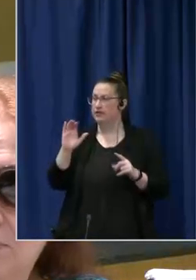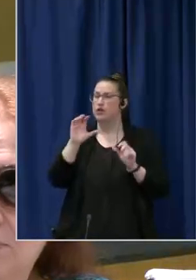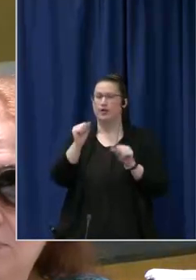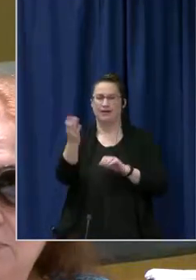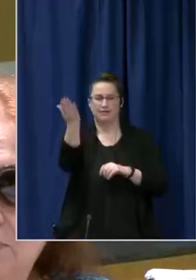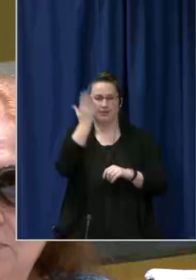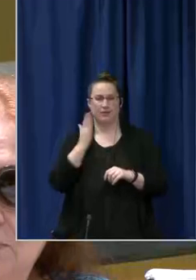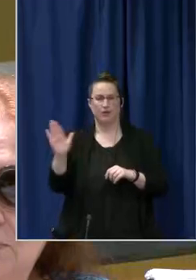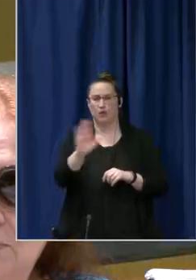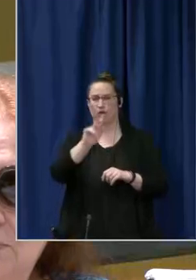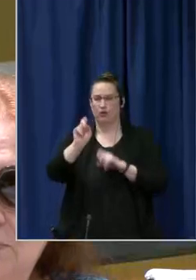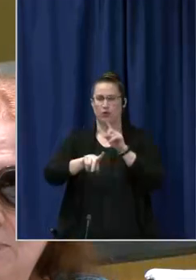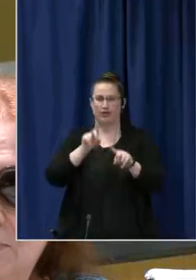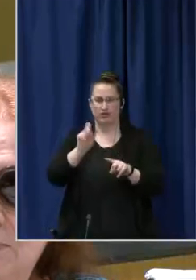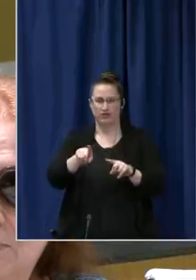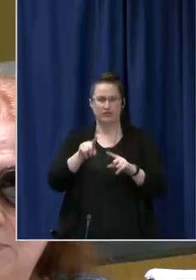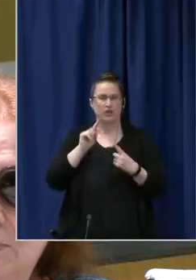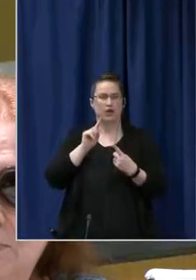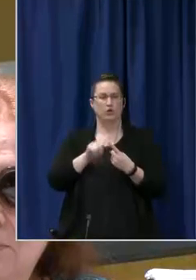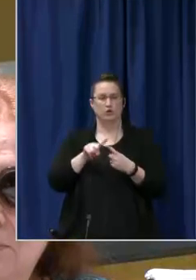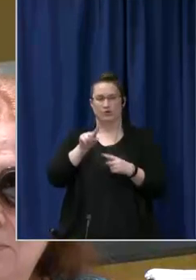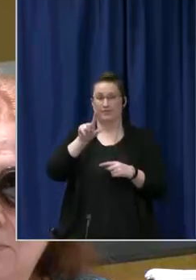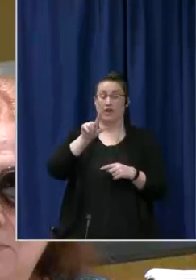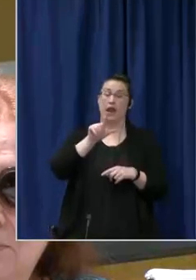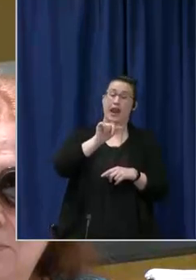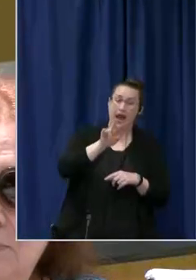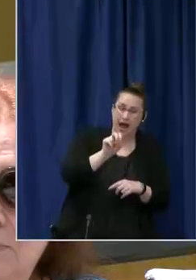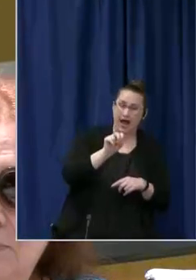submit questions to